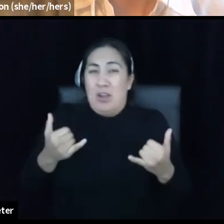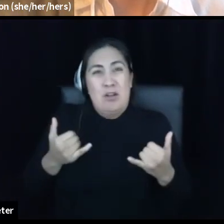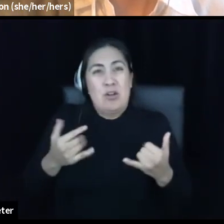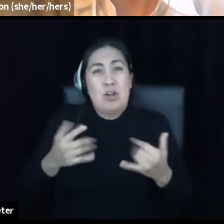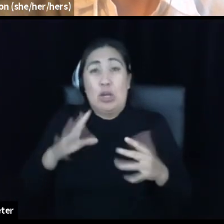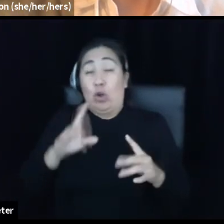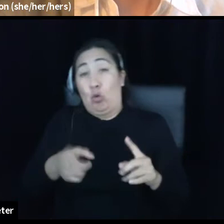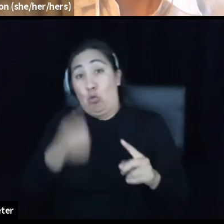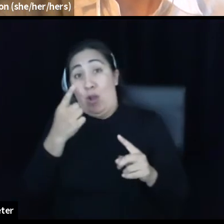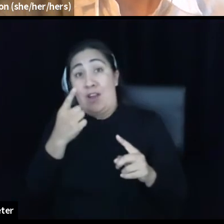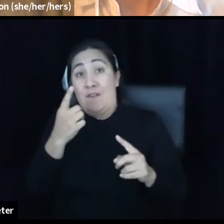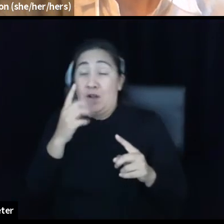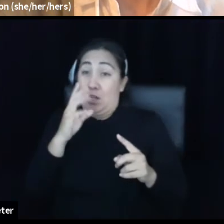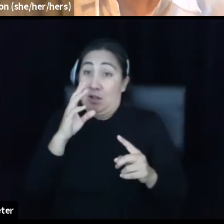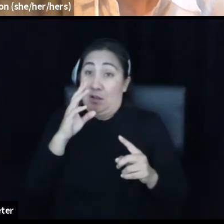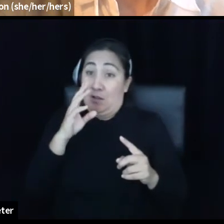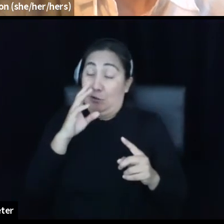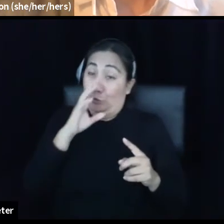aspects of our tax code.